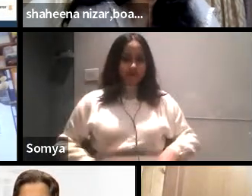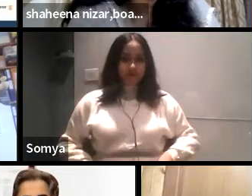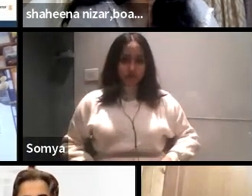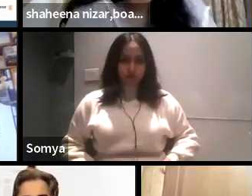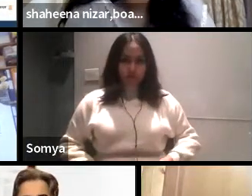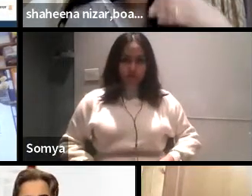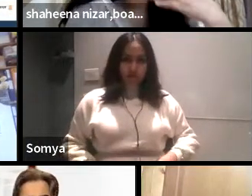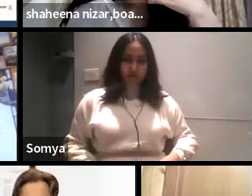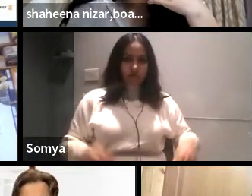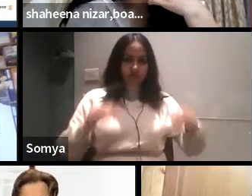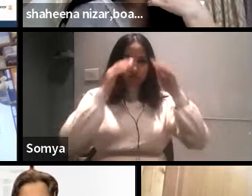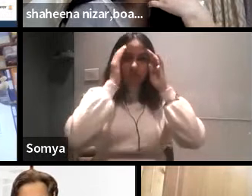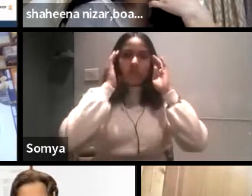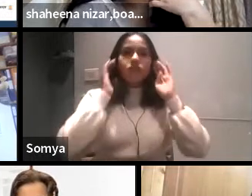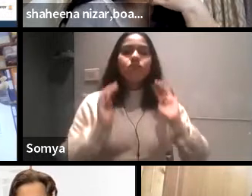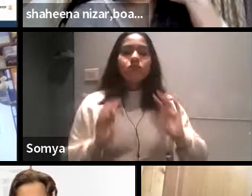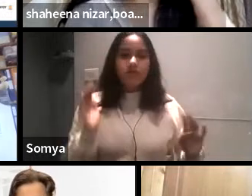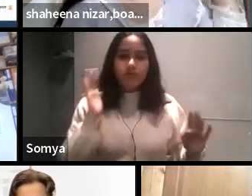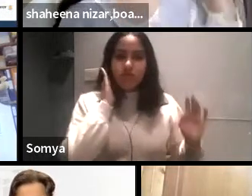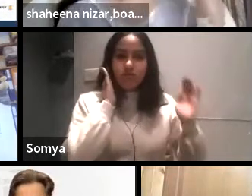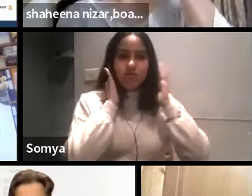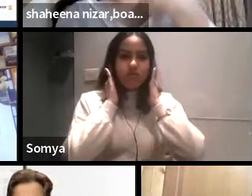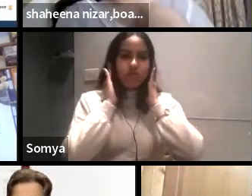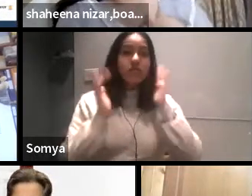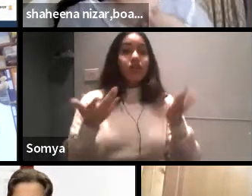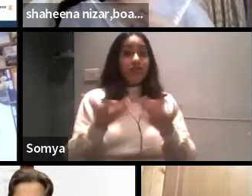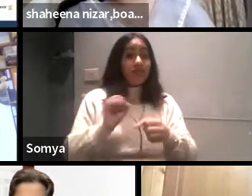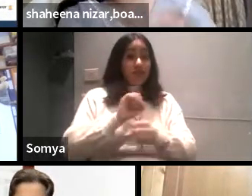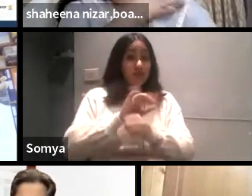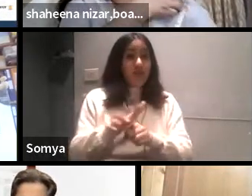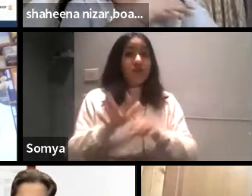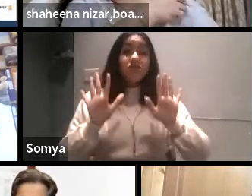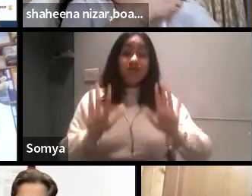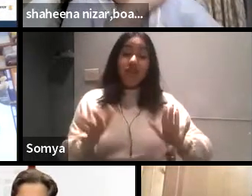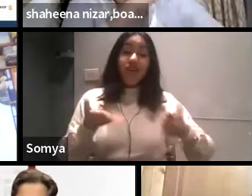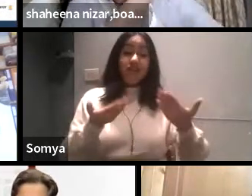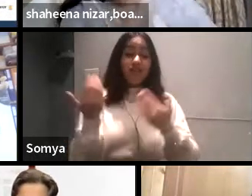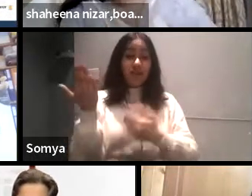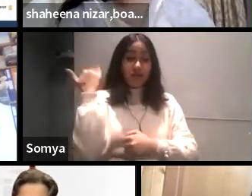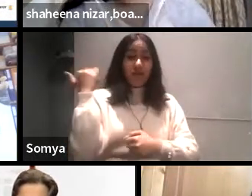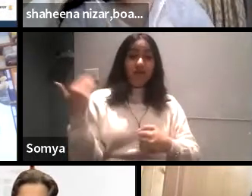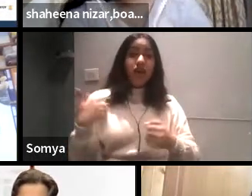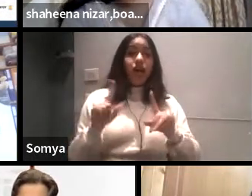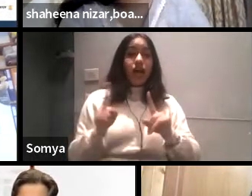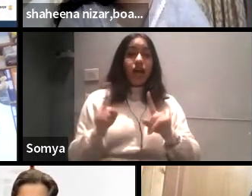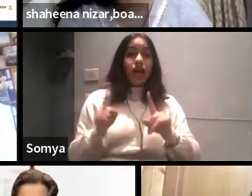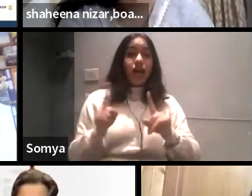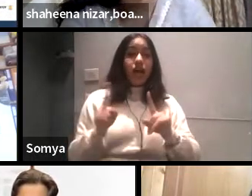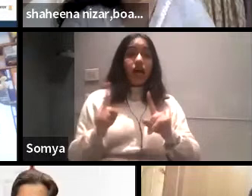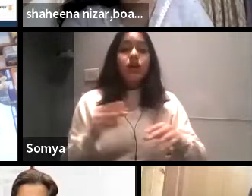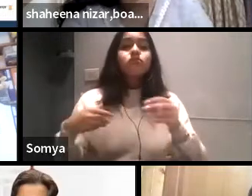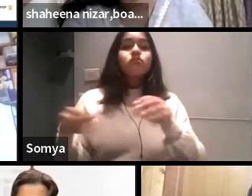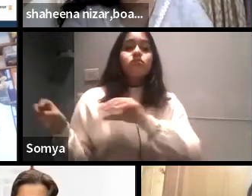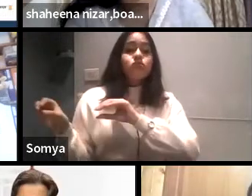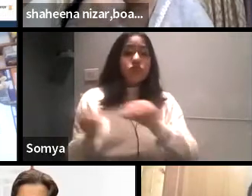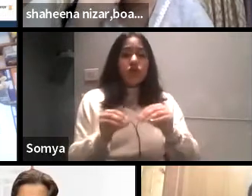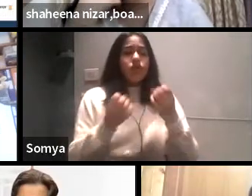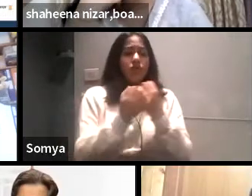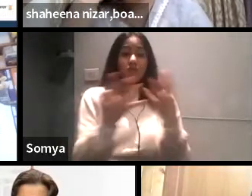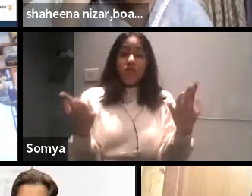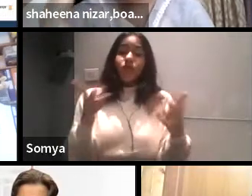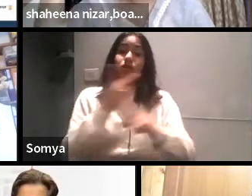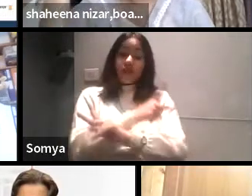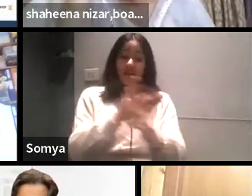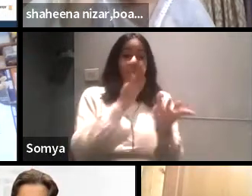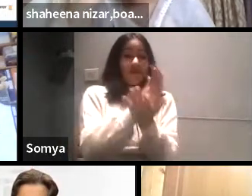As has already been said, COVID really has dominated and overtaken a lot of our lives in a lot of different